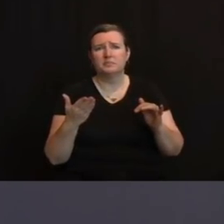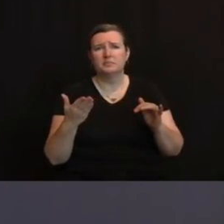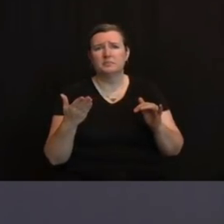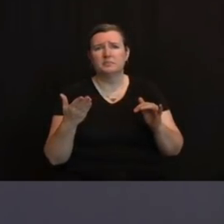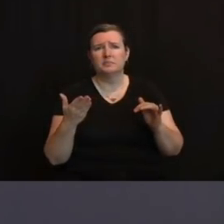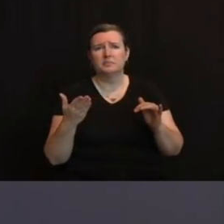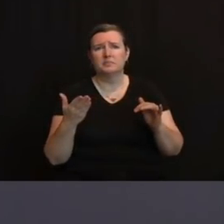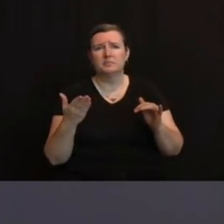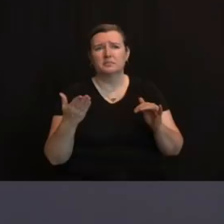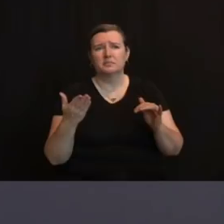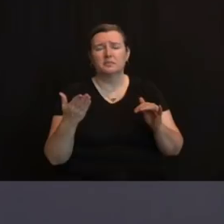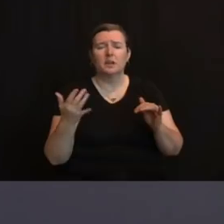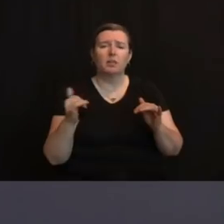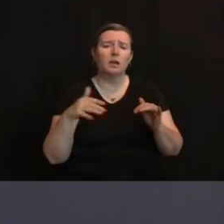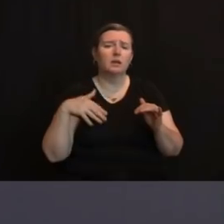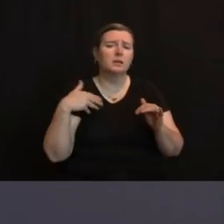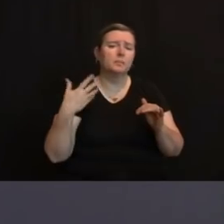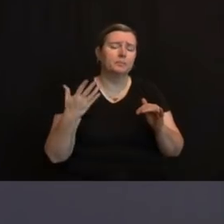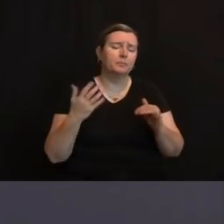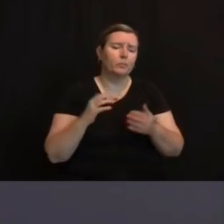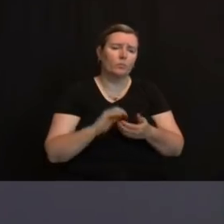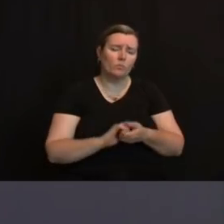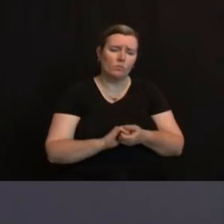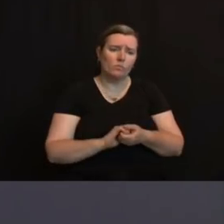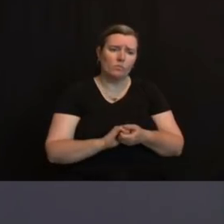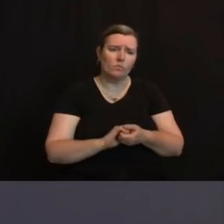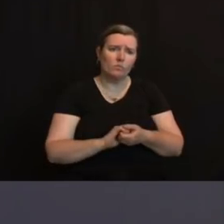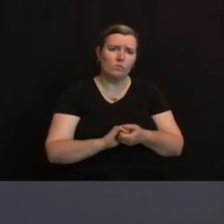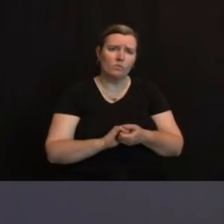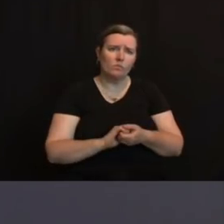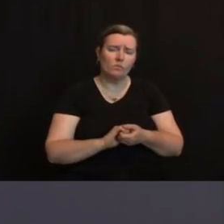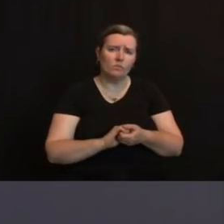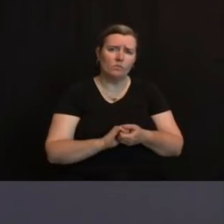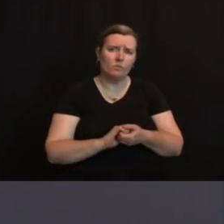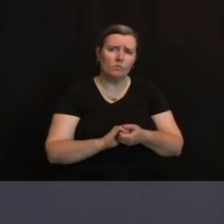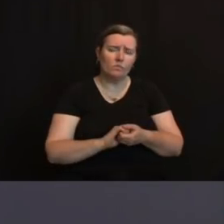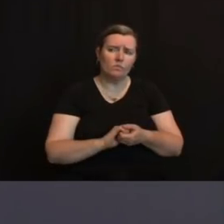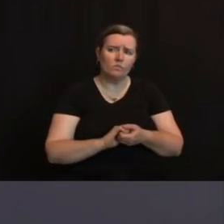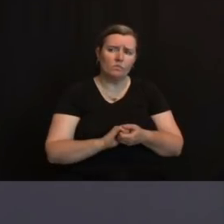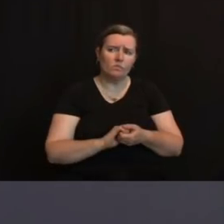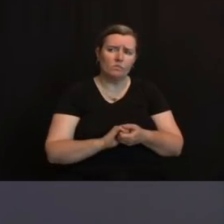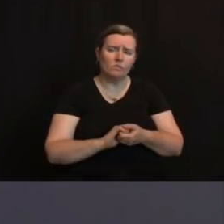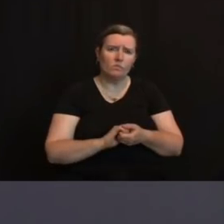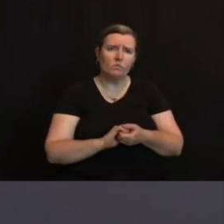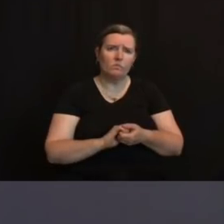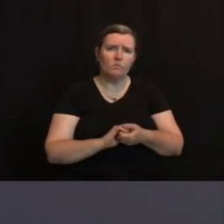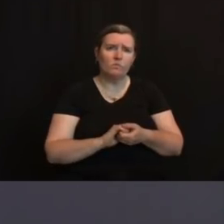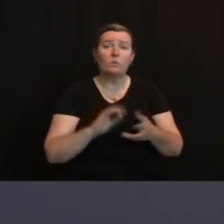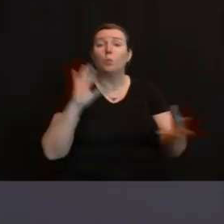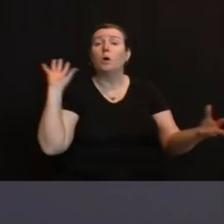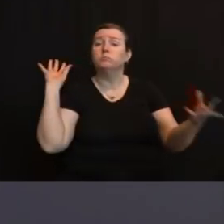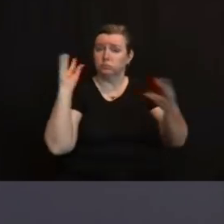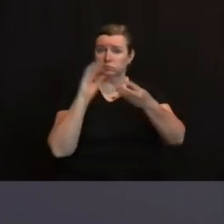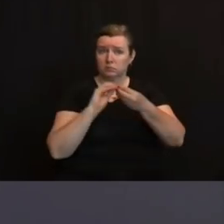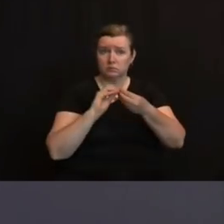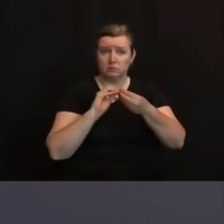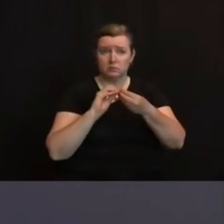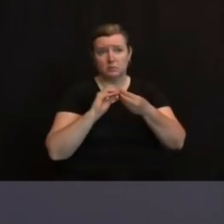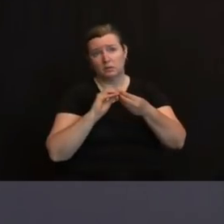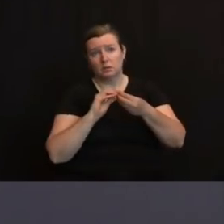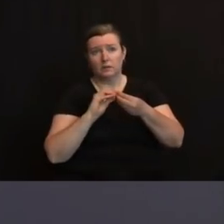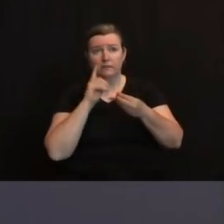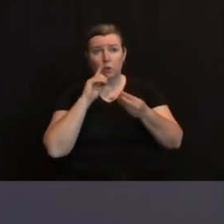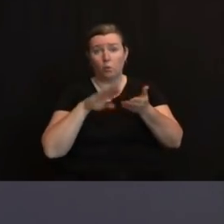of the next period, you can't send a bill for the 3 or 4 months that you just had the holiday for. That we want the spirit to